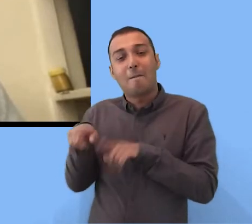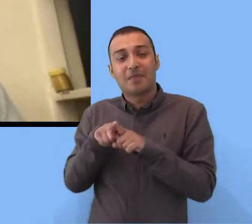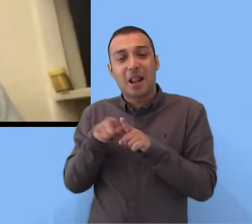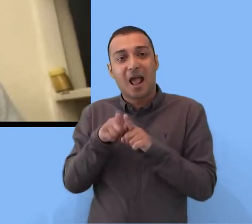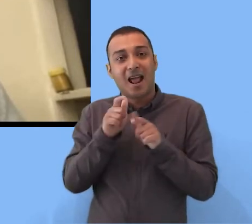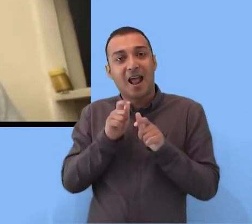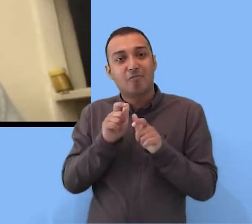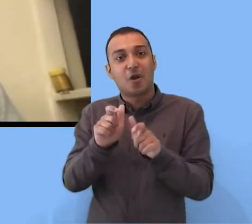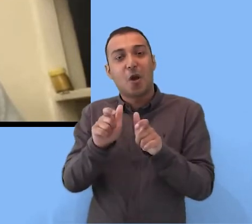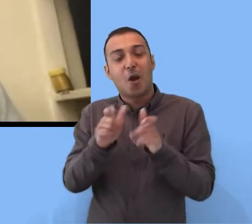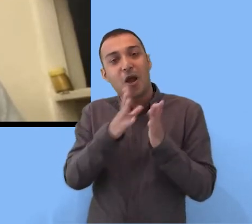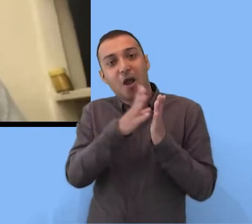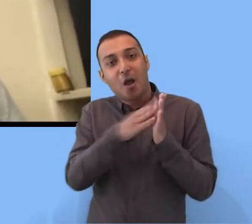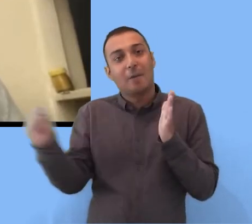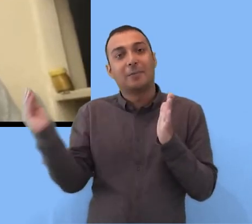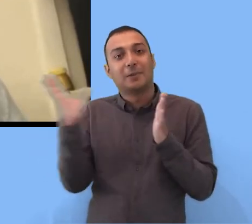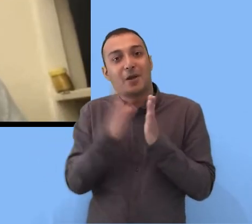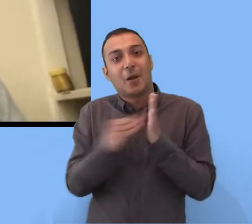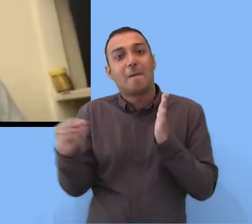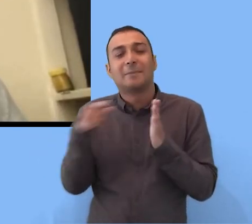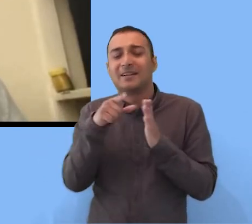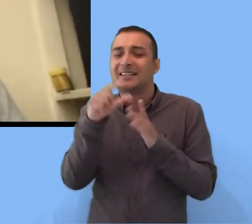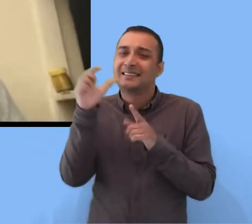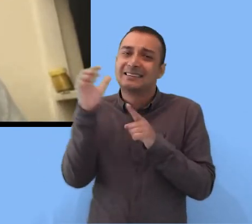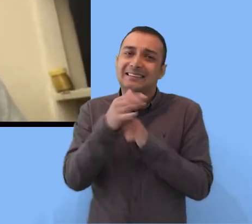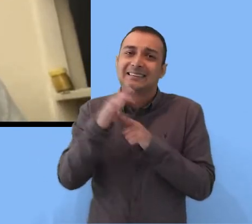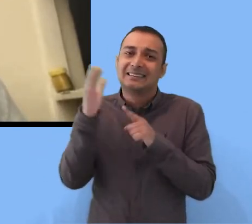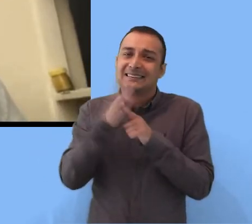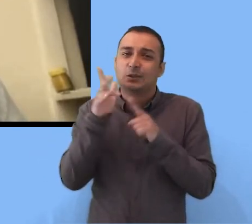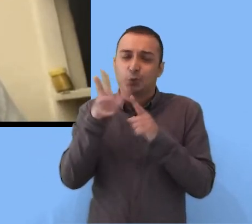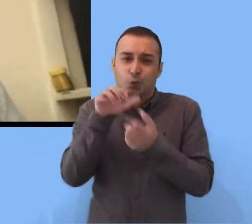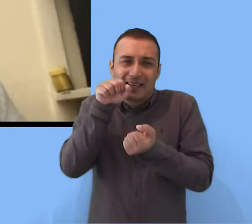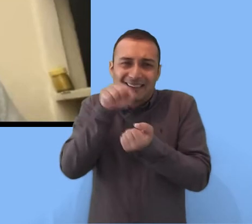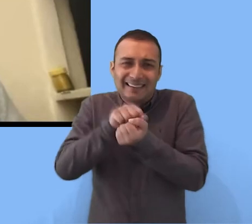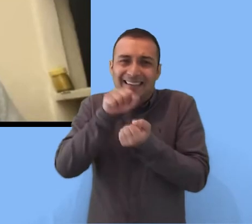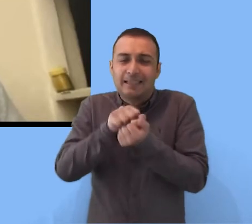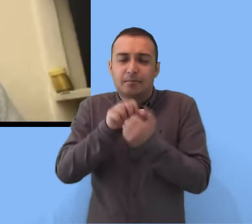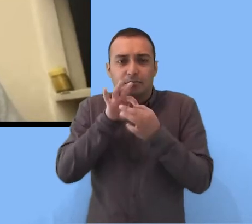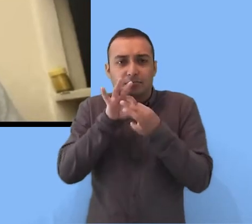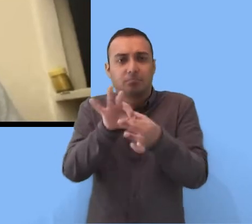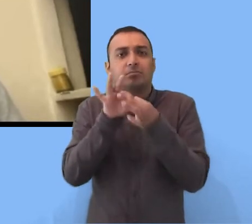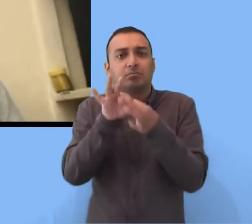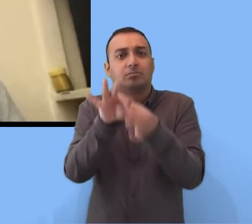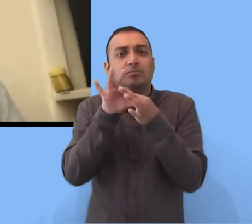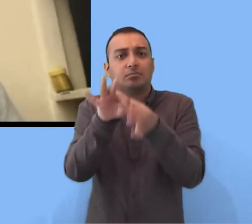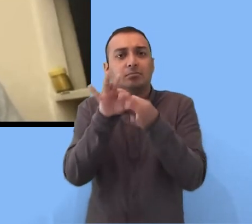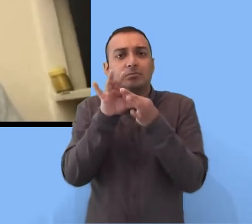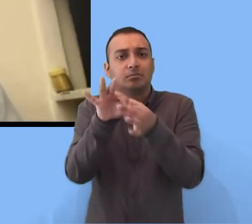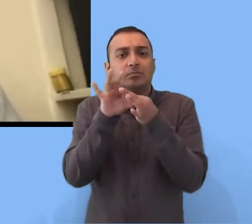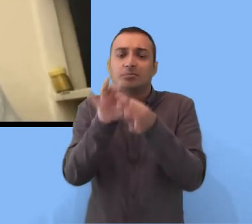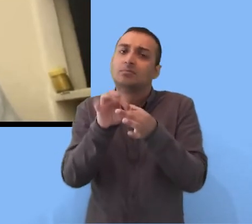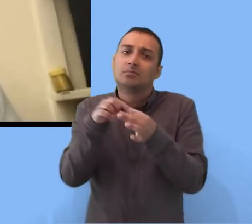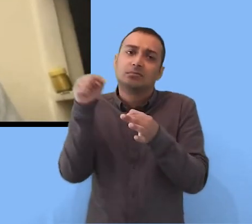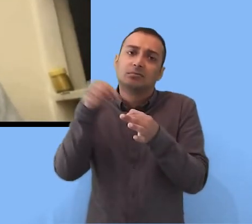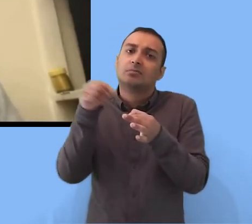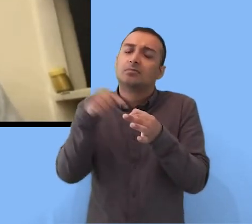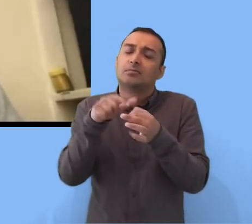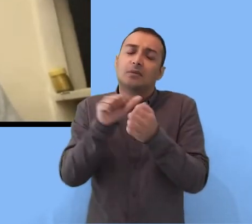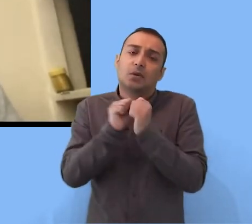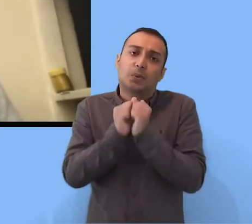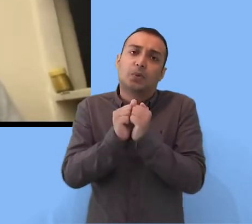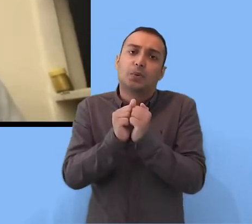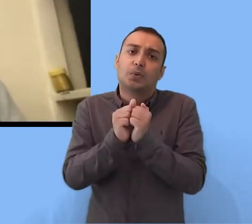to build bonds and it's important to maintain those parent partnerships, you know. And these parent partnerships should be built